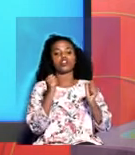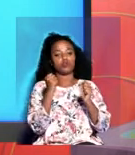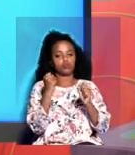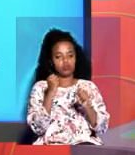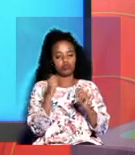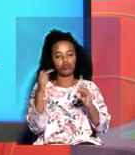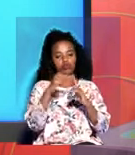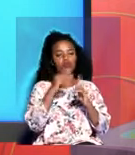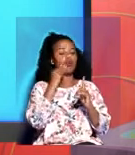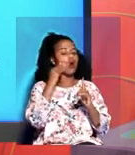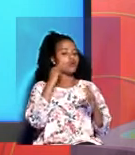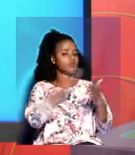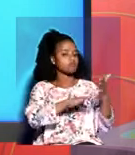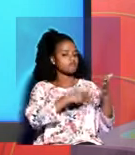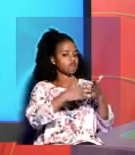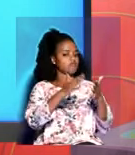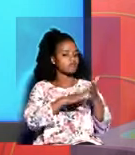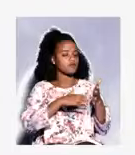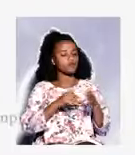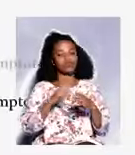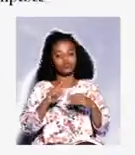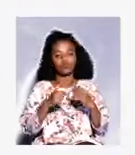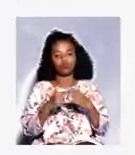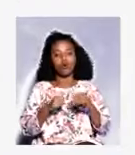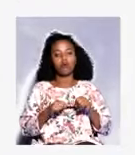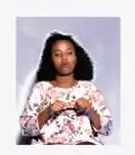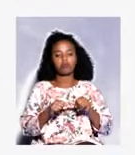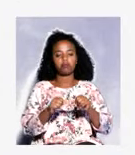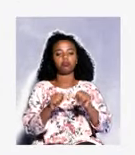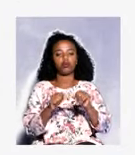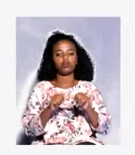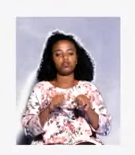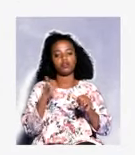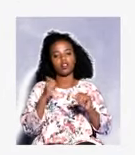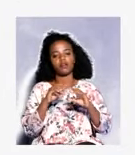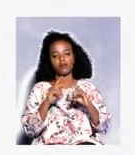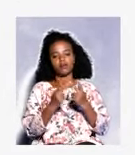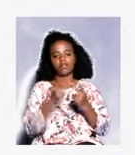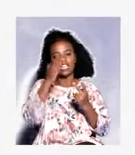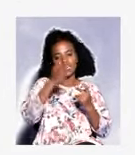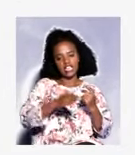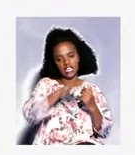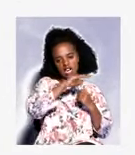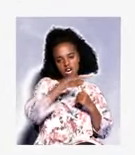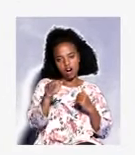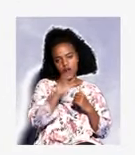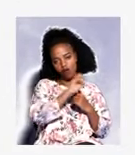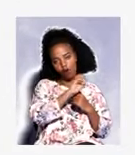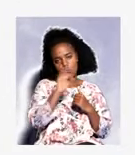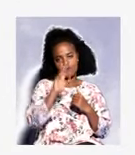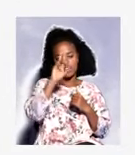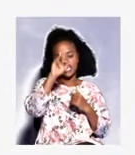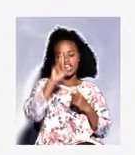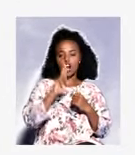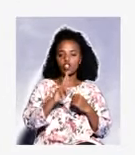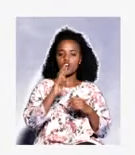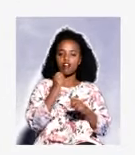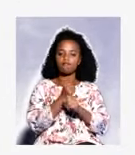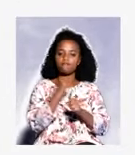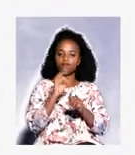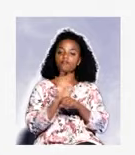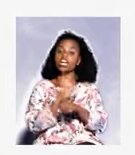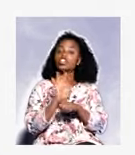is it. Now let's continue to the next part. Let's see graph of rational